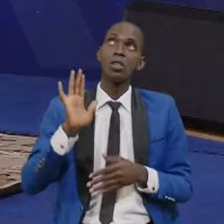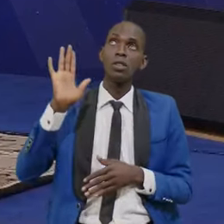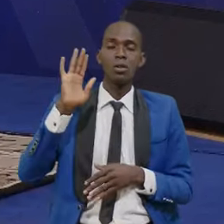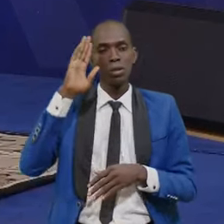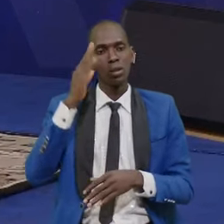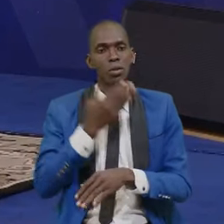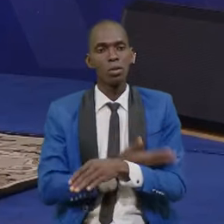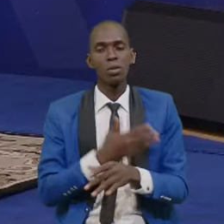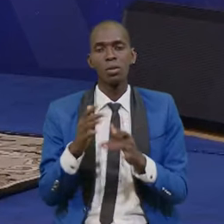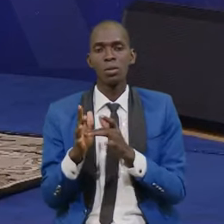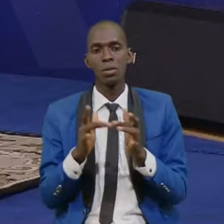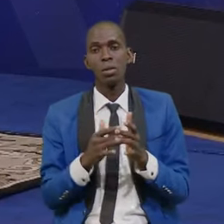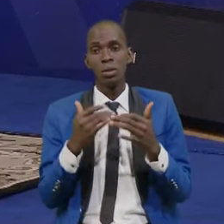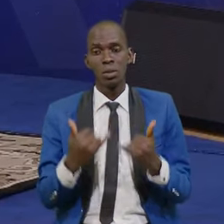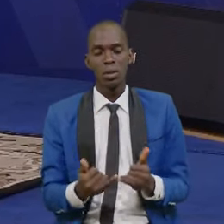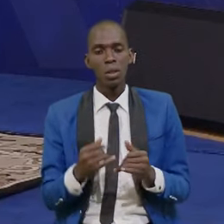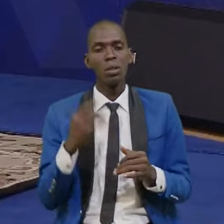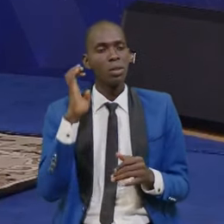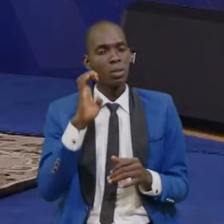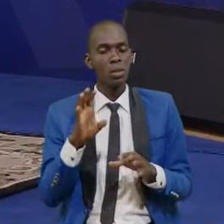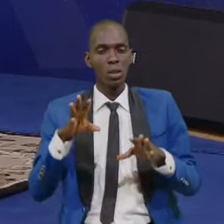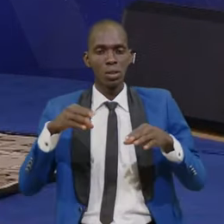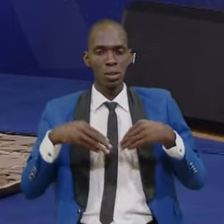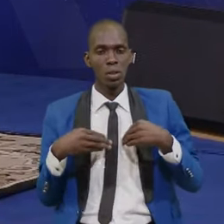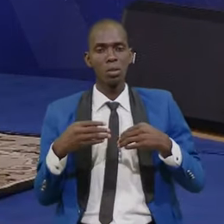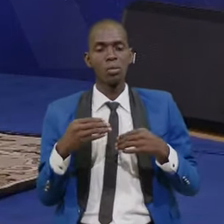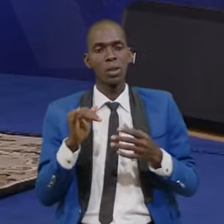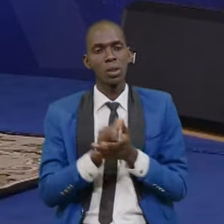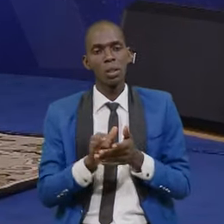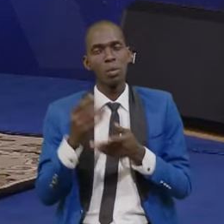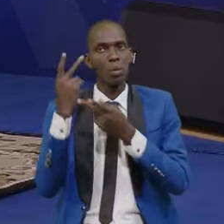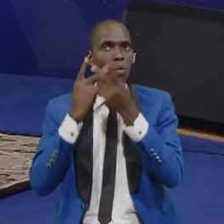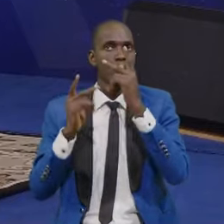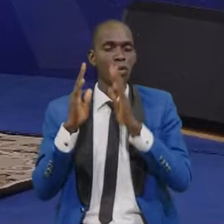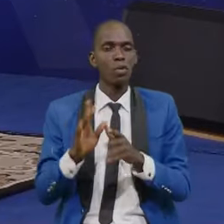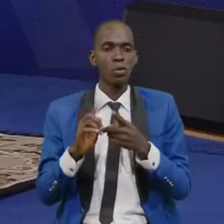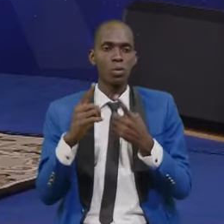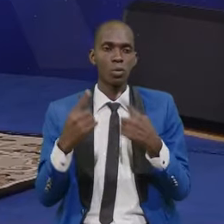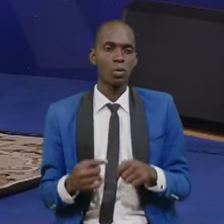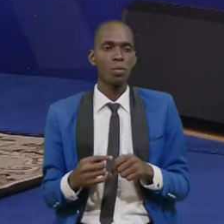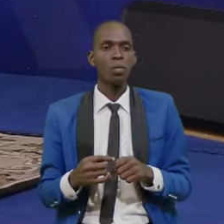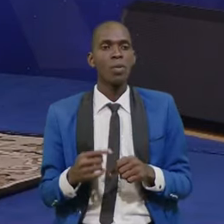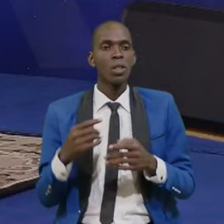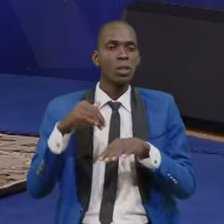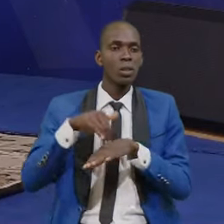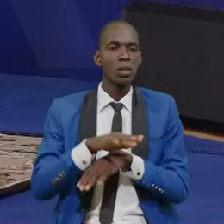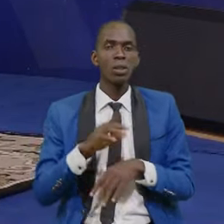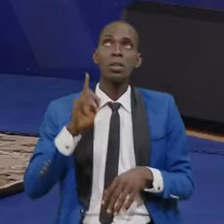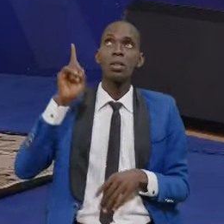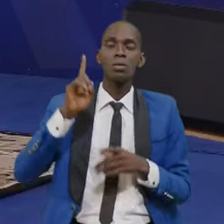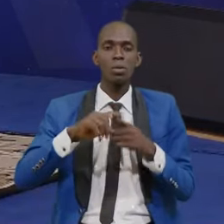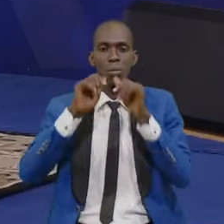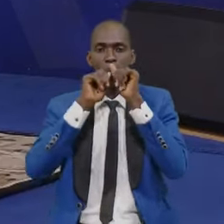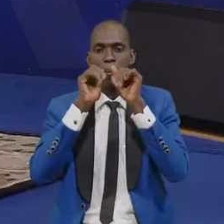identified that prophet to come. "Having raised up his son, Jesus, sent him to bless you in